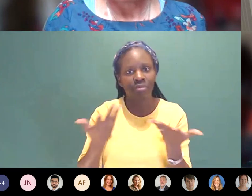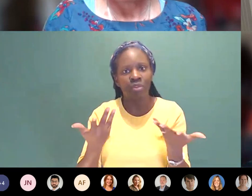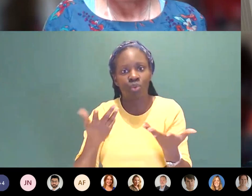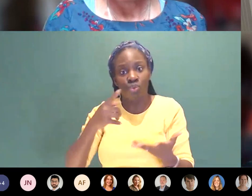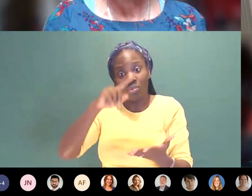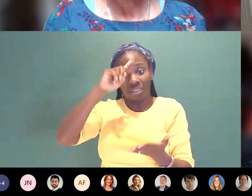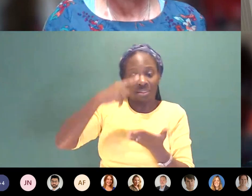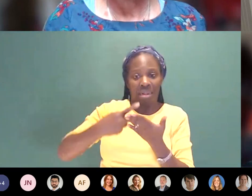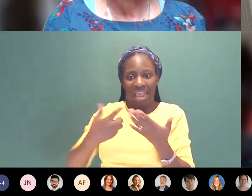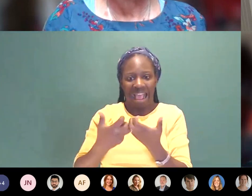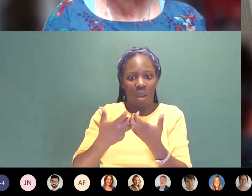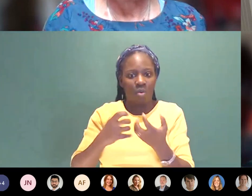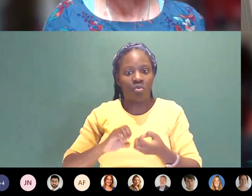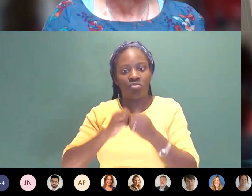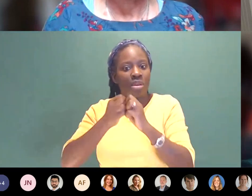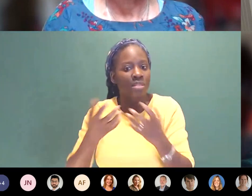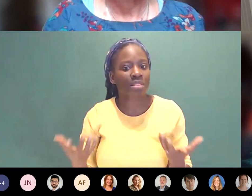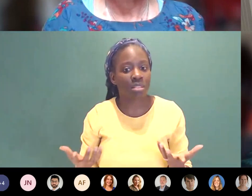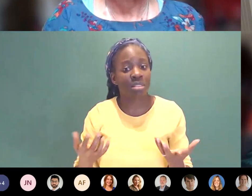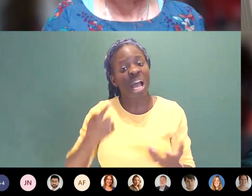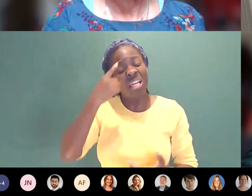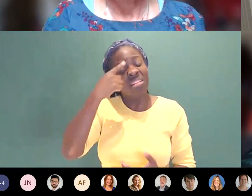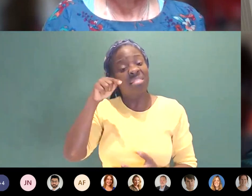Like, that's maybe the next